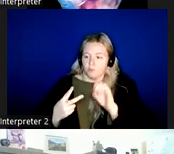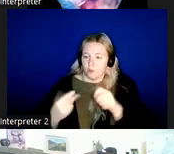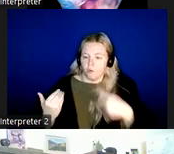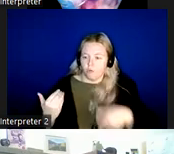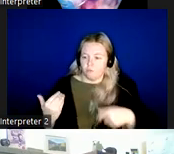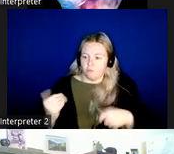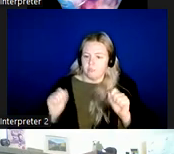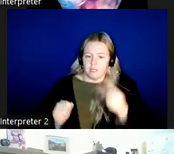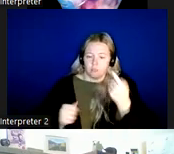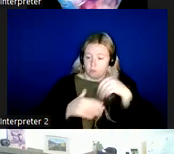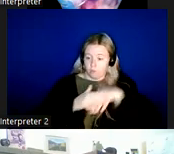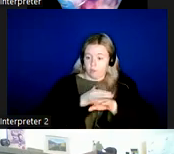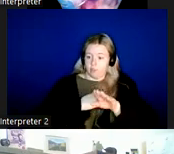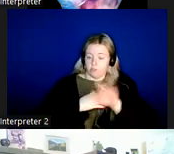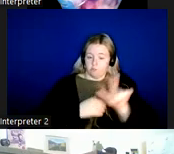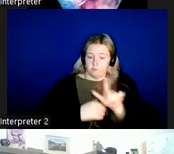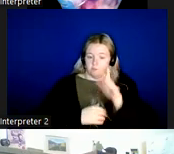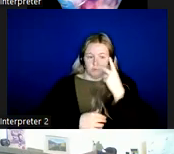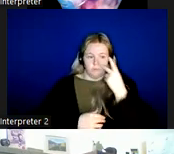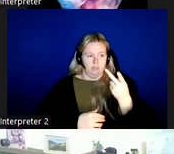see the showcase there with all the instruments.